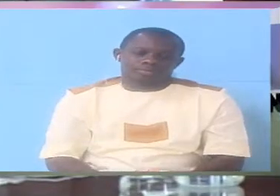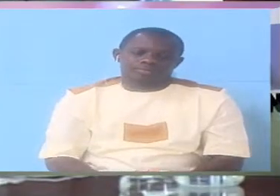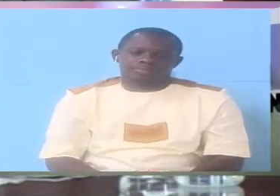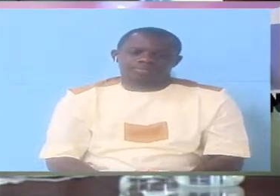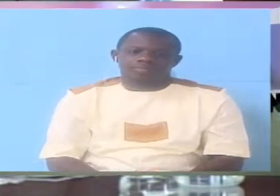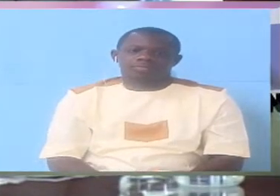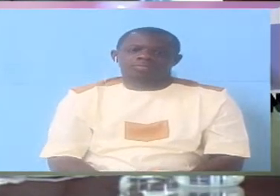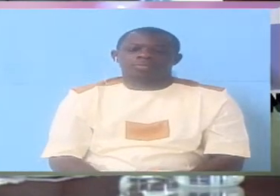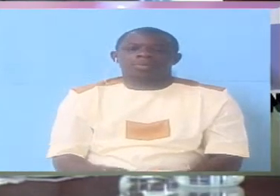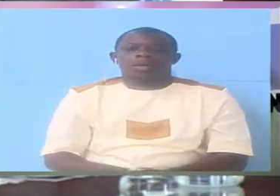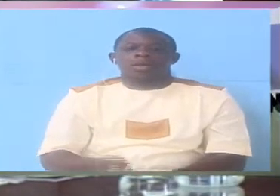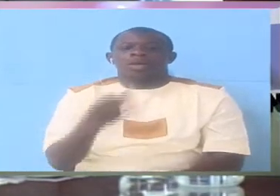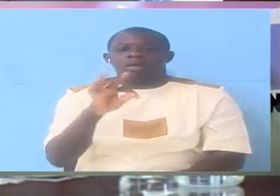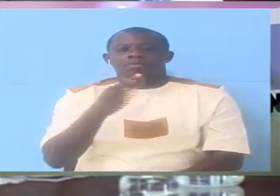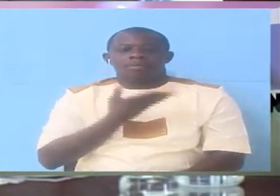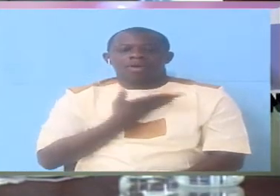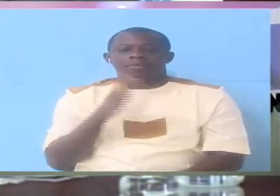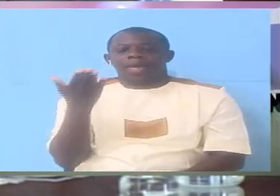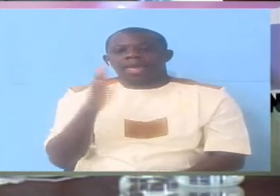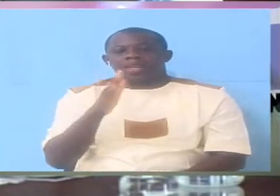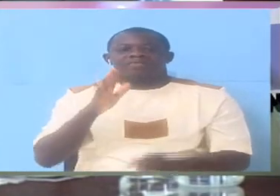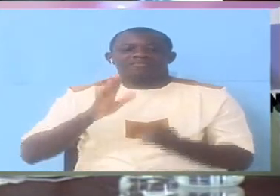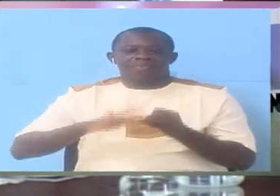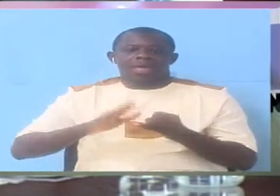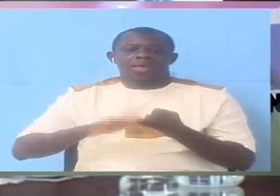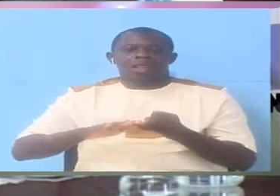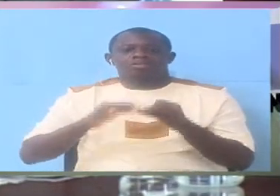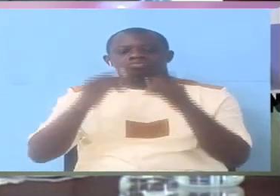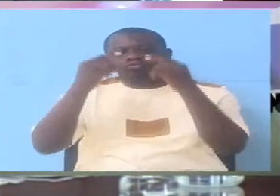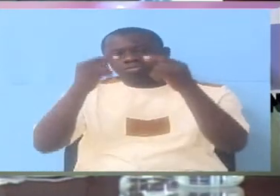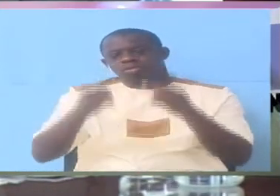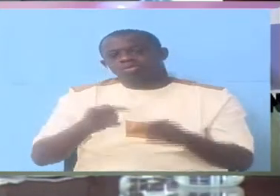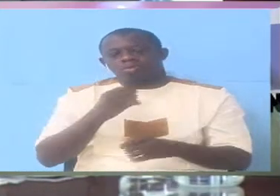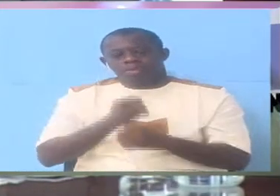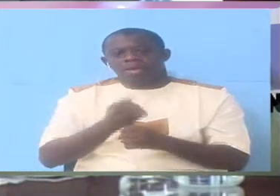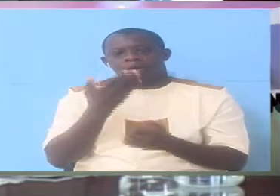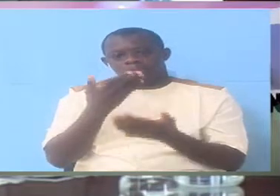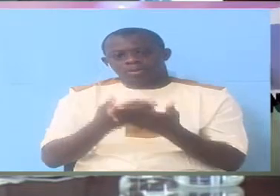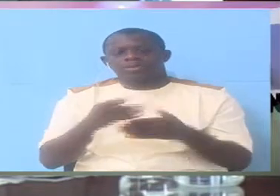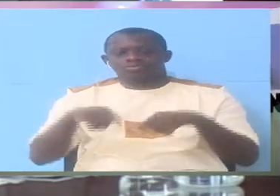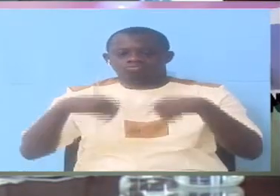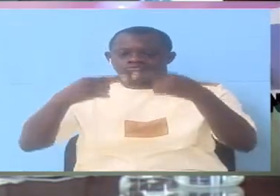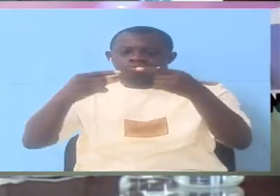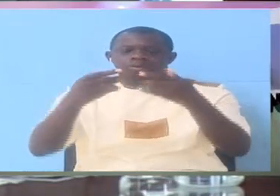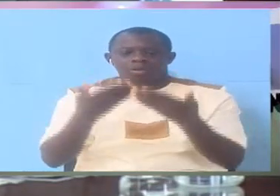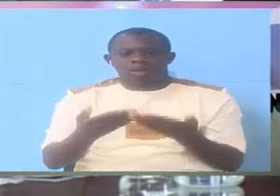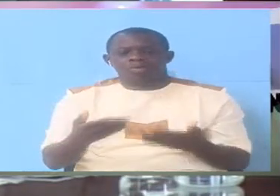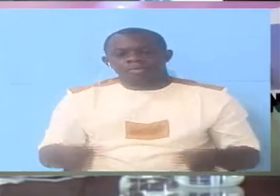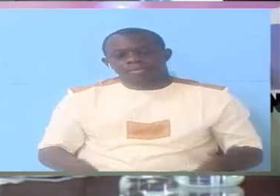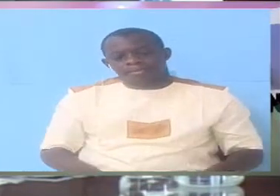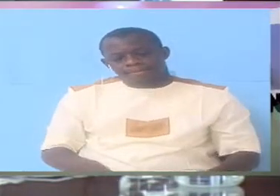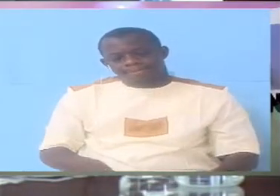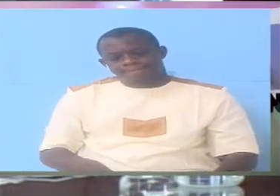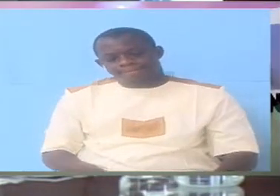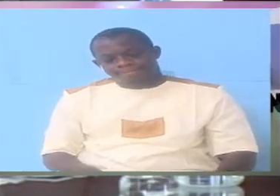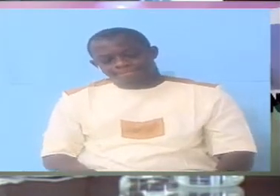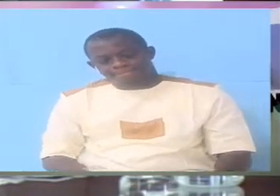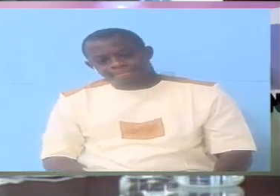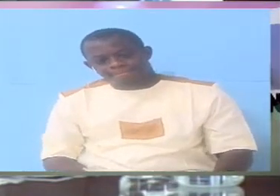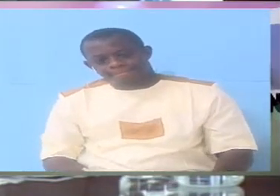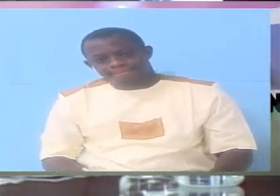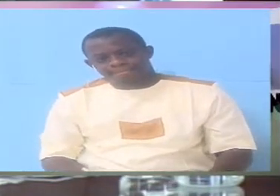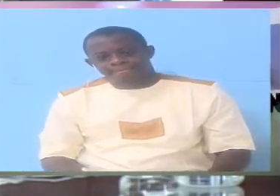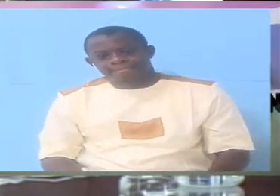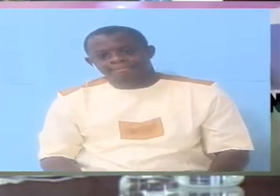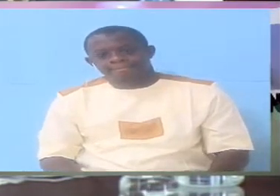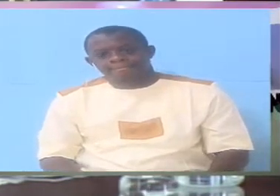If you have any concluding remarks to make, please proceed. Silang ninga yatare kumasoro ibela fakela kumoda soro menna isitenteng. Before that,